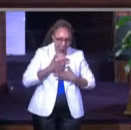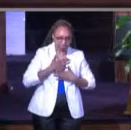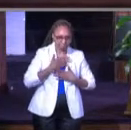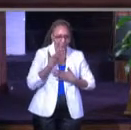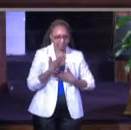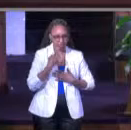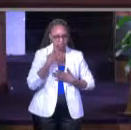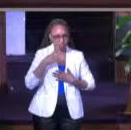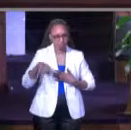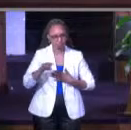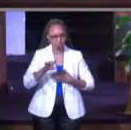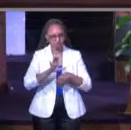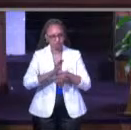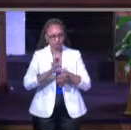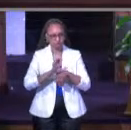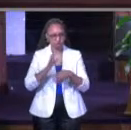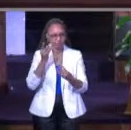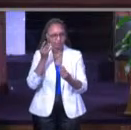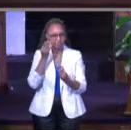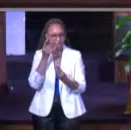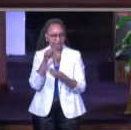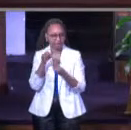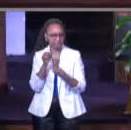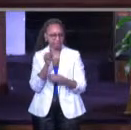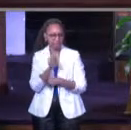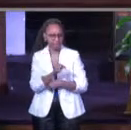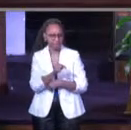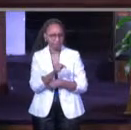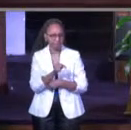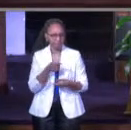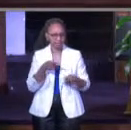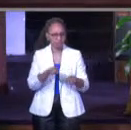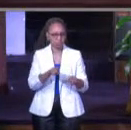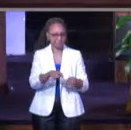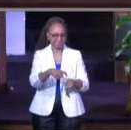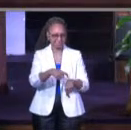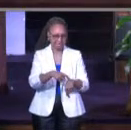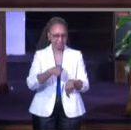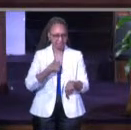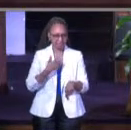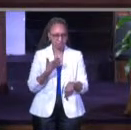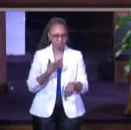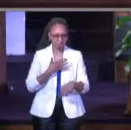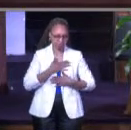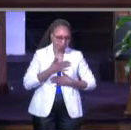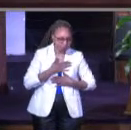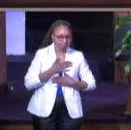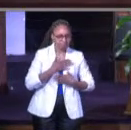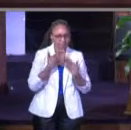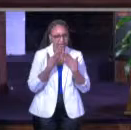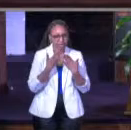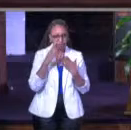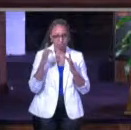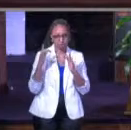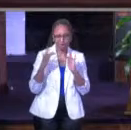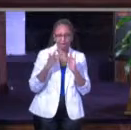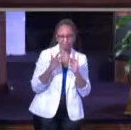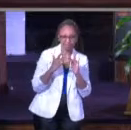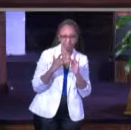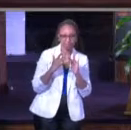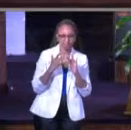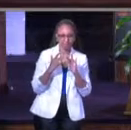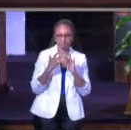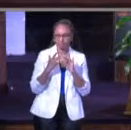and your church for thinking of them at this time. I would like to personally express my deepest gratitude for reaching out with acts